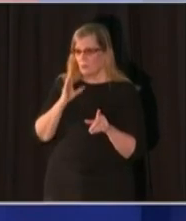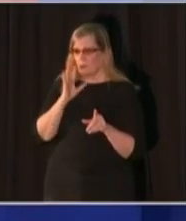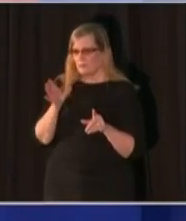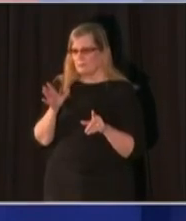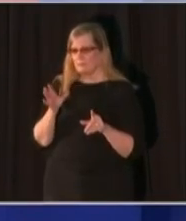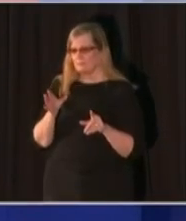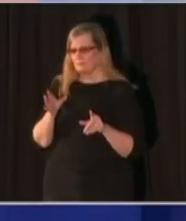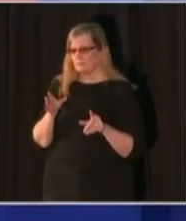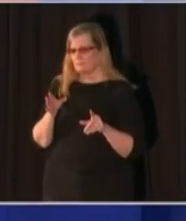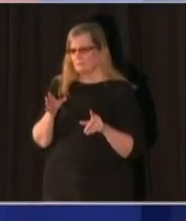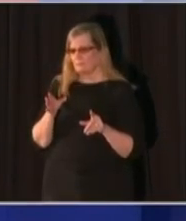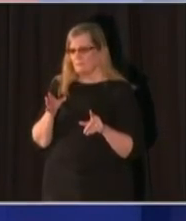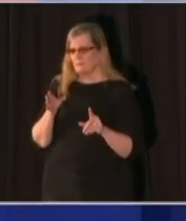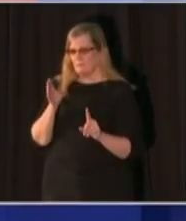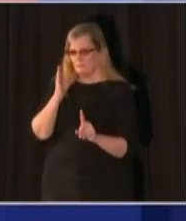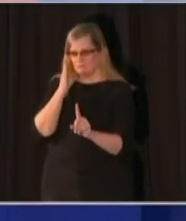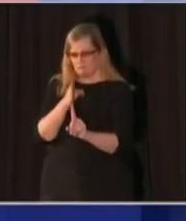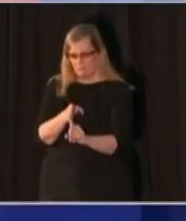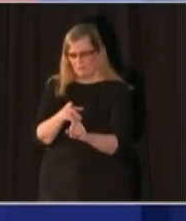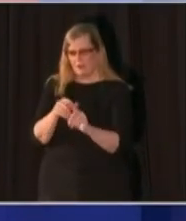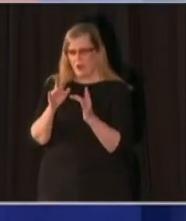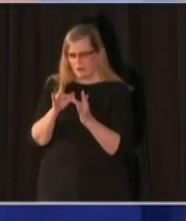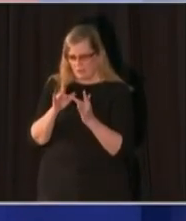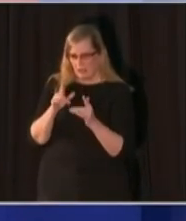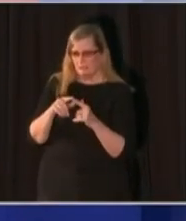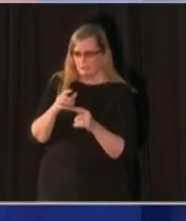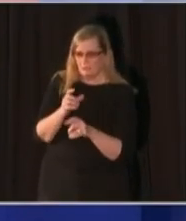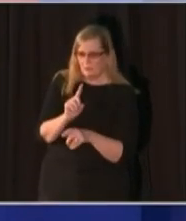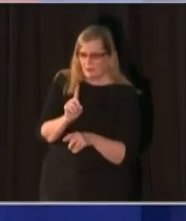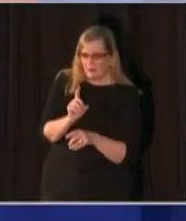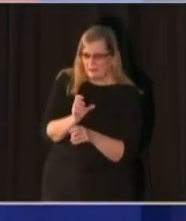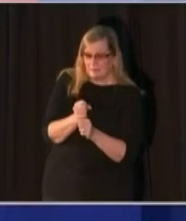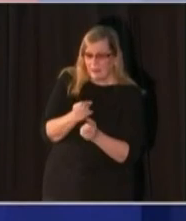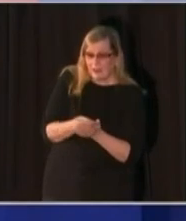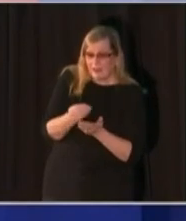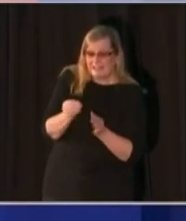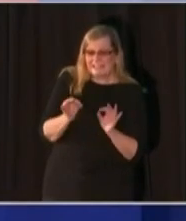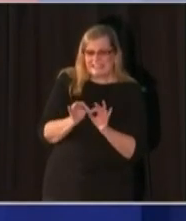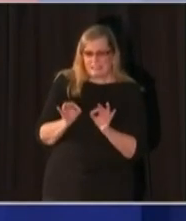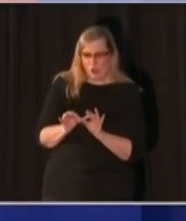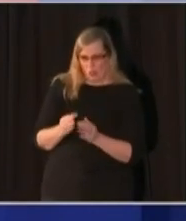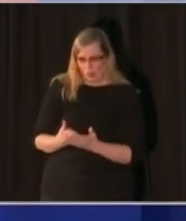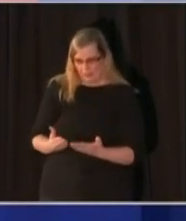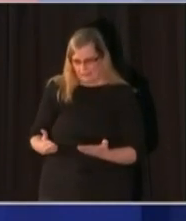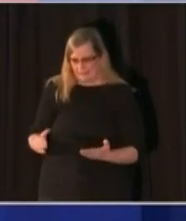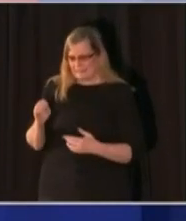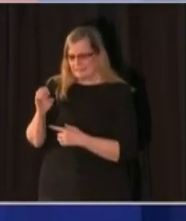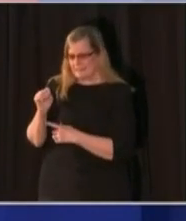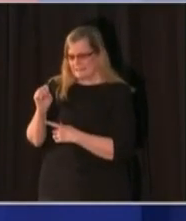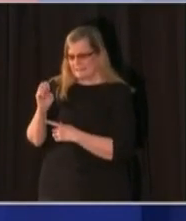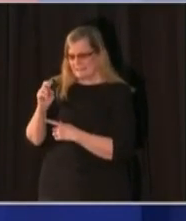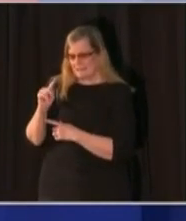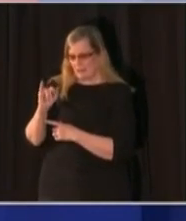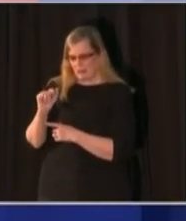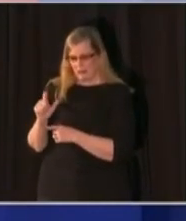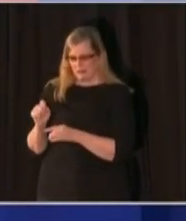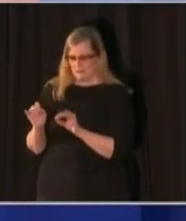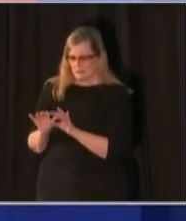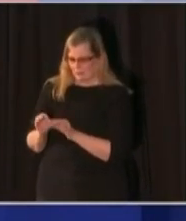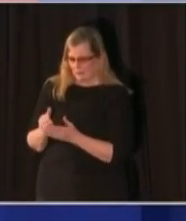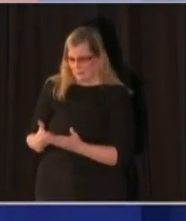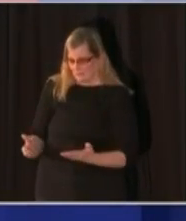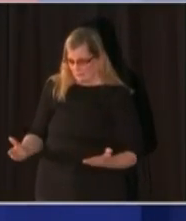residents connected to essentials. Again, we will provide that number next week for medically